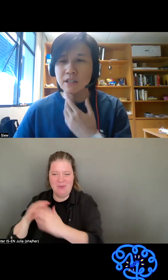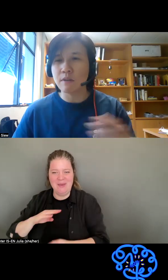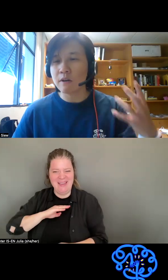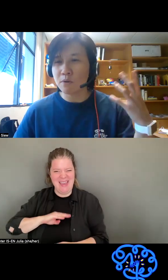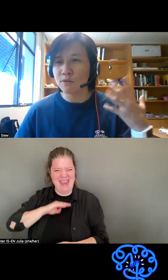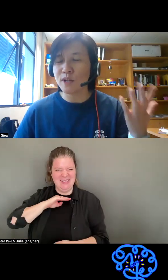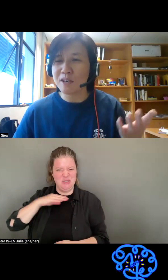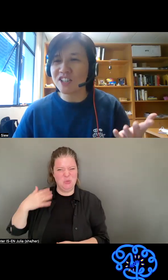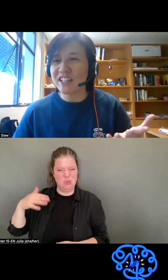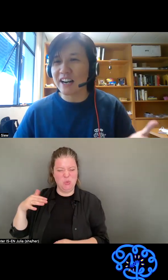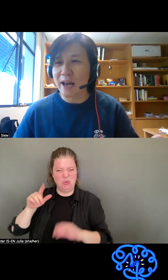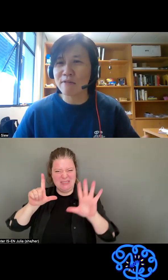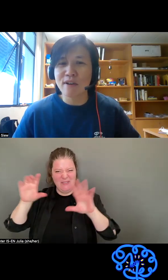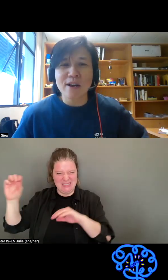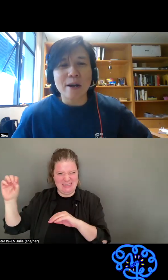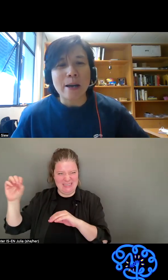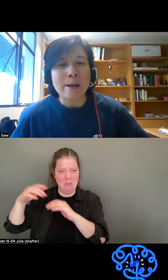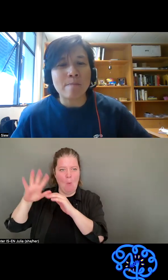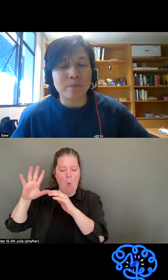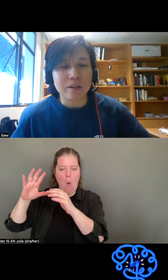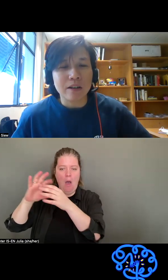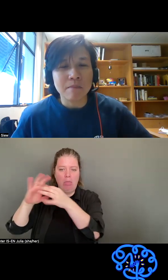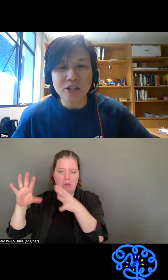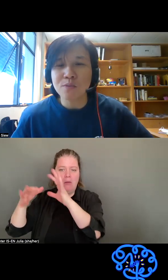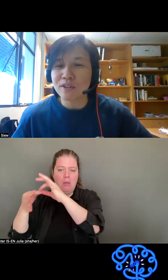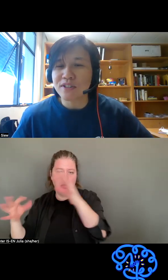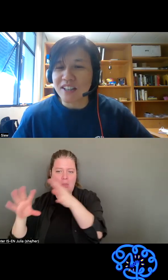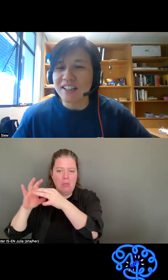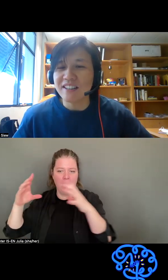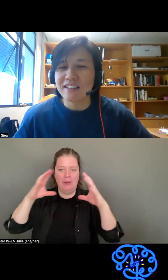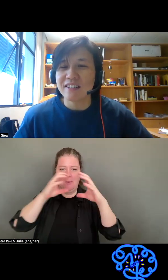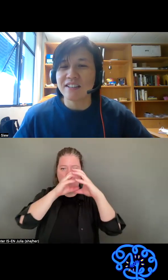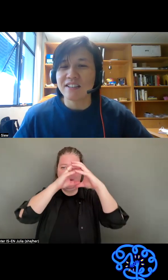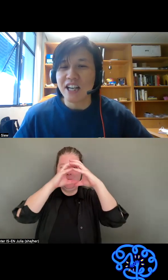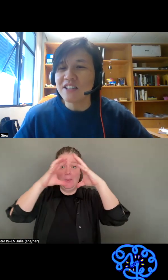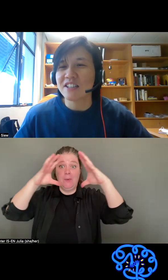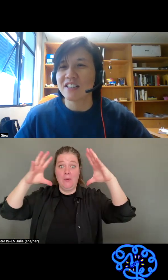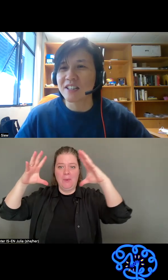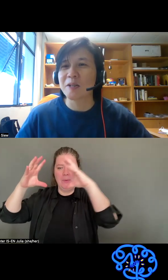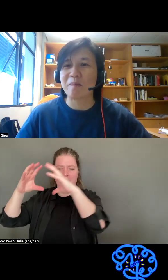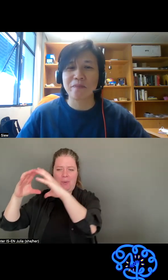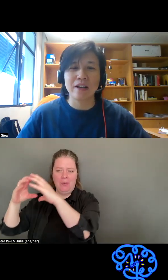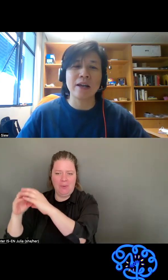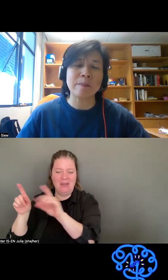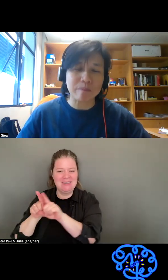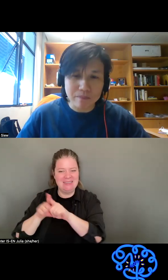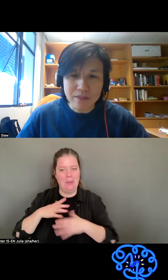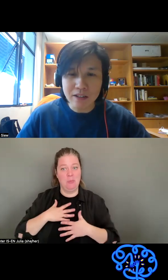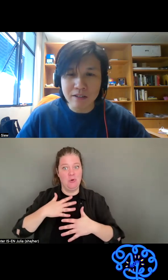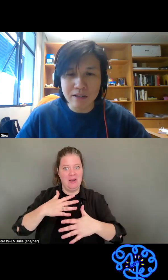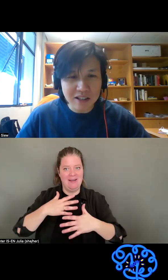And so this very beautiful imagery that I have, and it makes you want to study changes in this system.